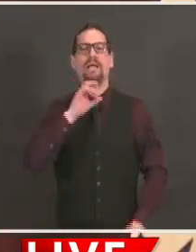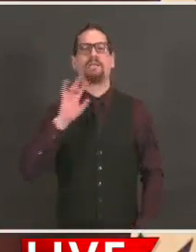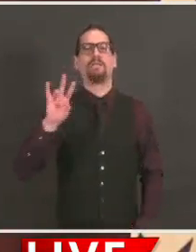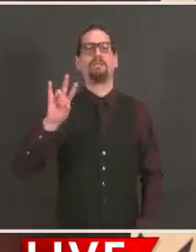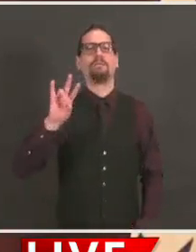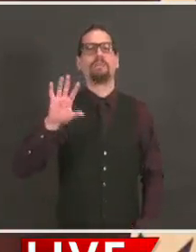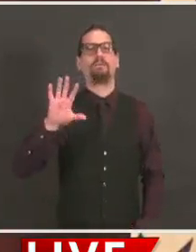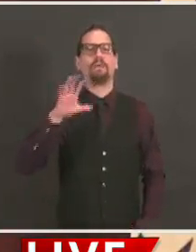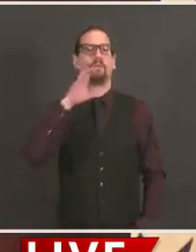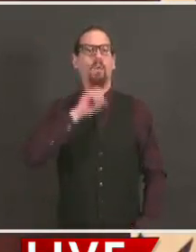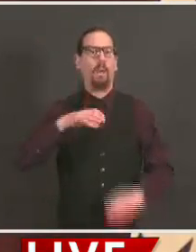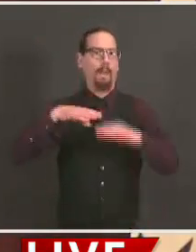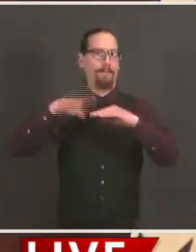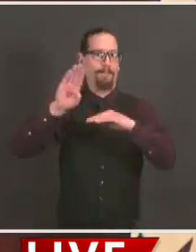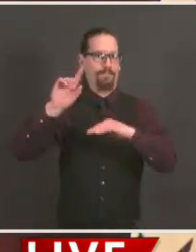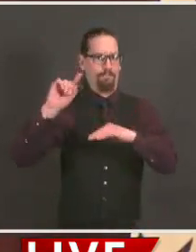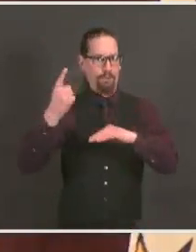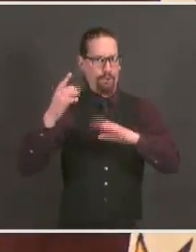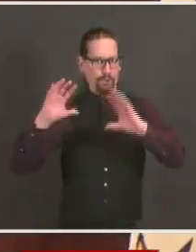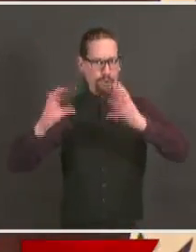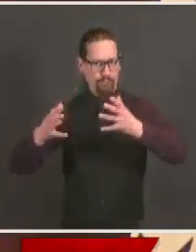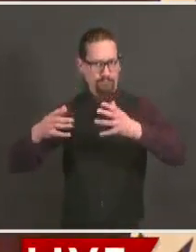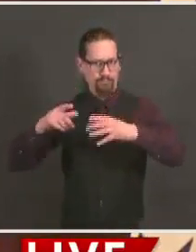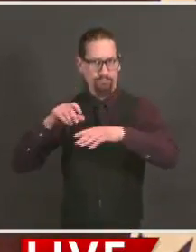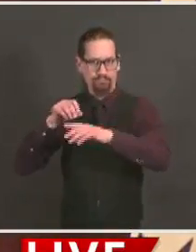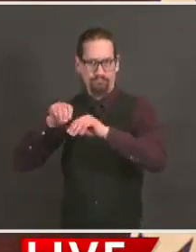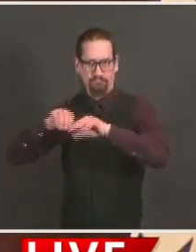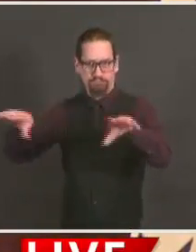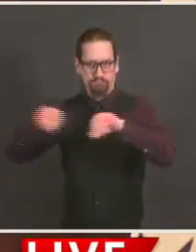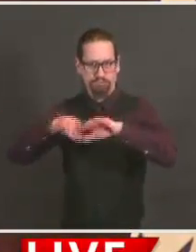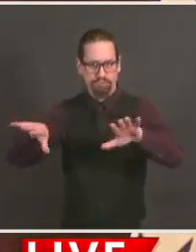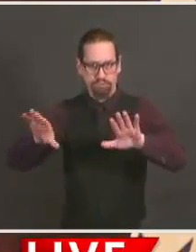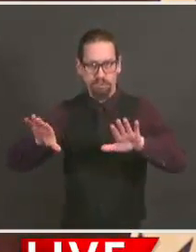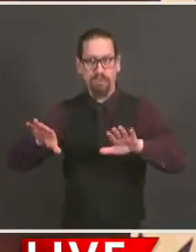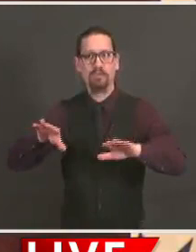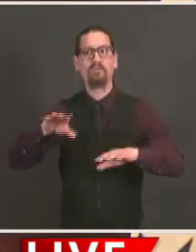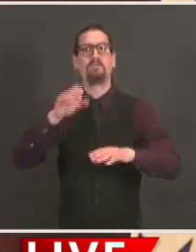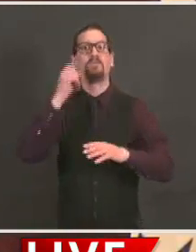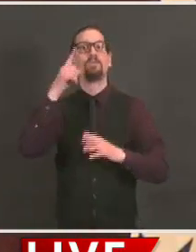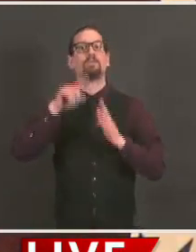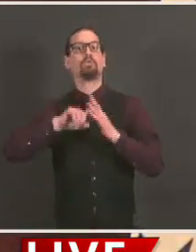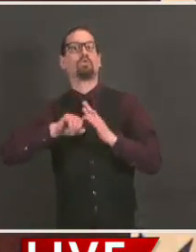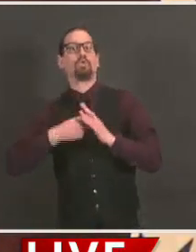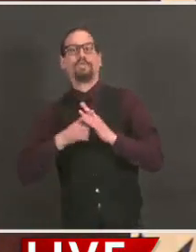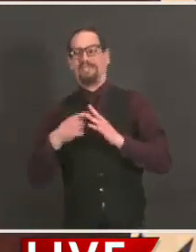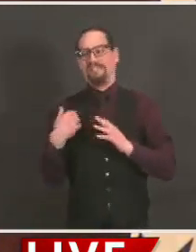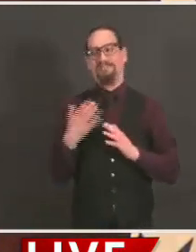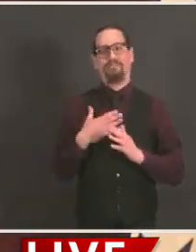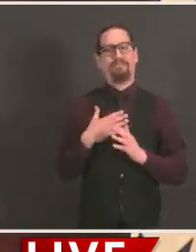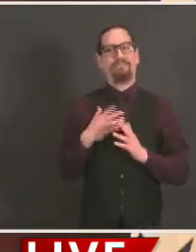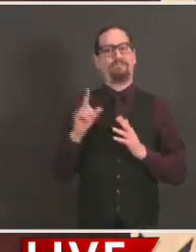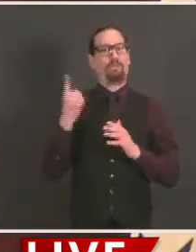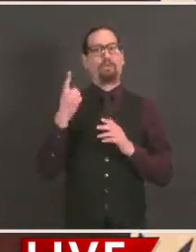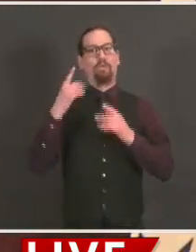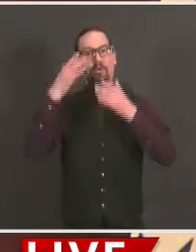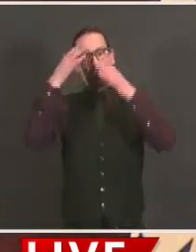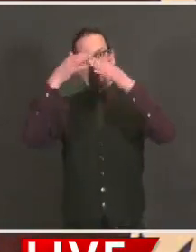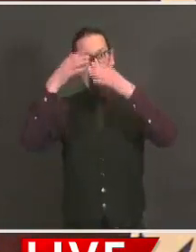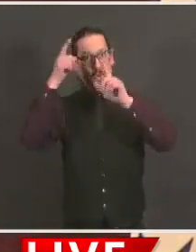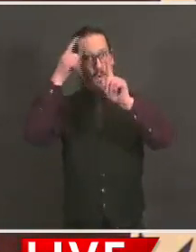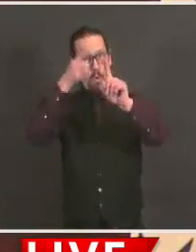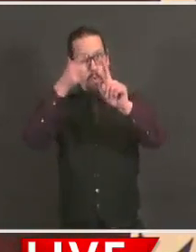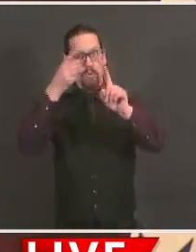that. Our initial goal was to start vaccinating once we had that supply a week or so from